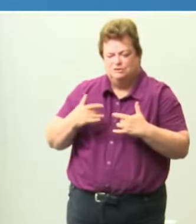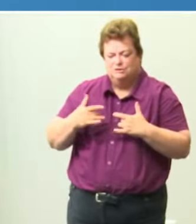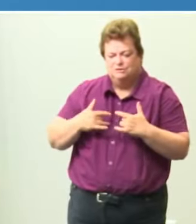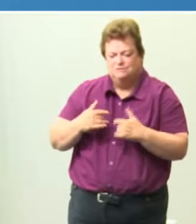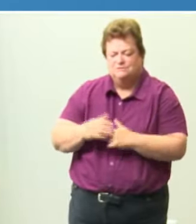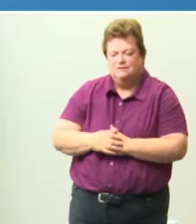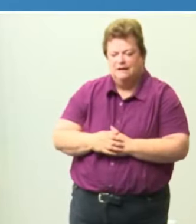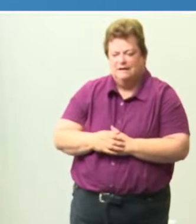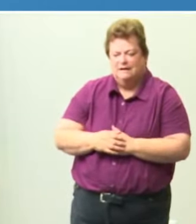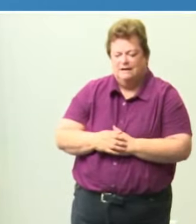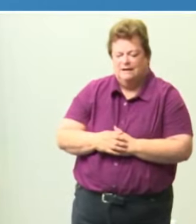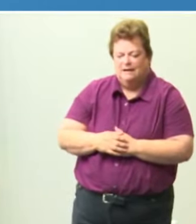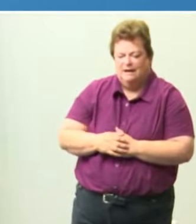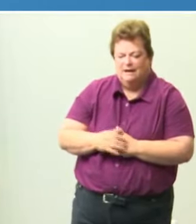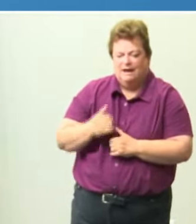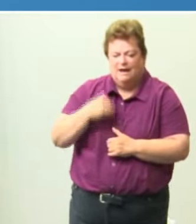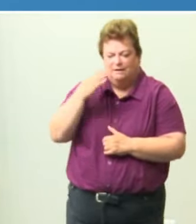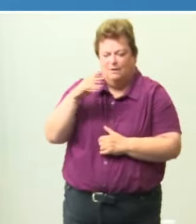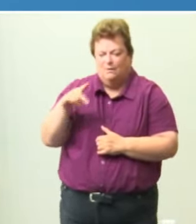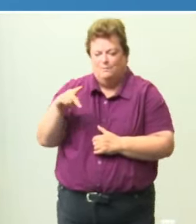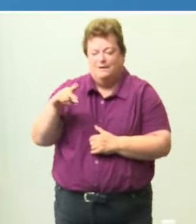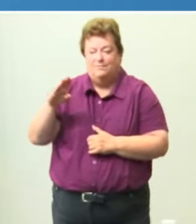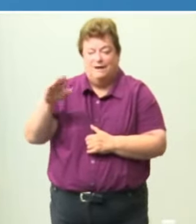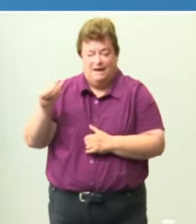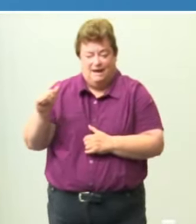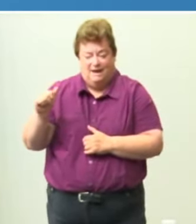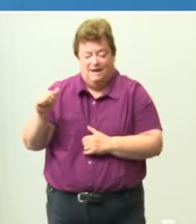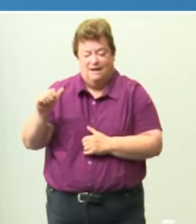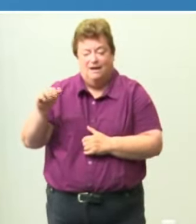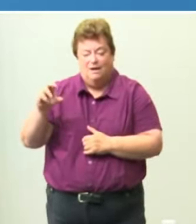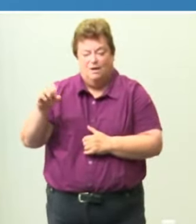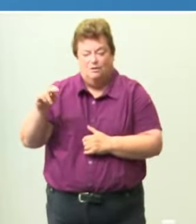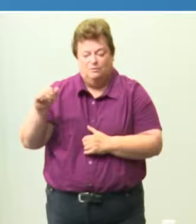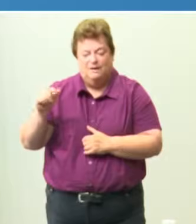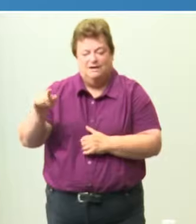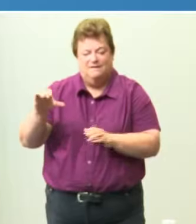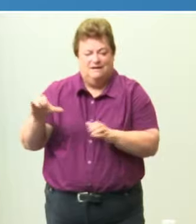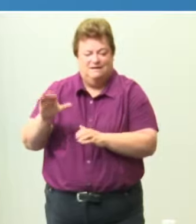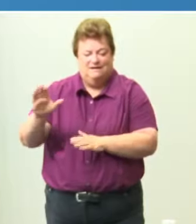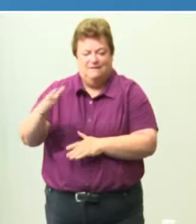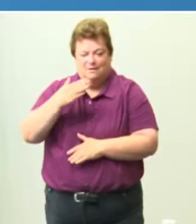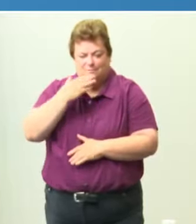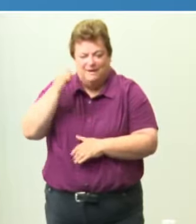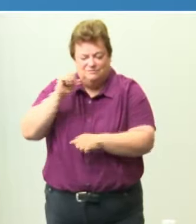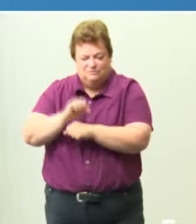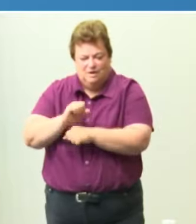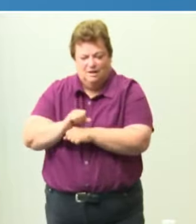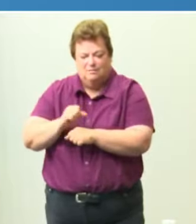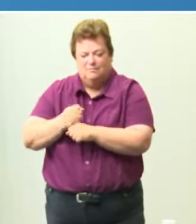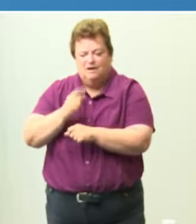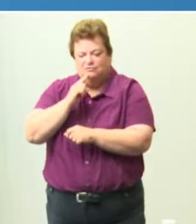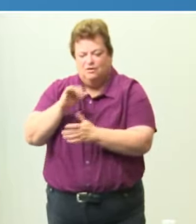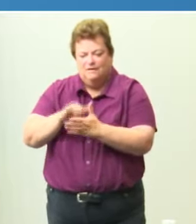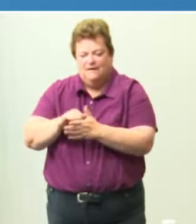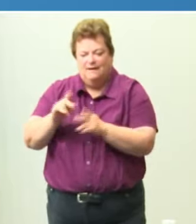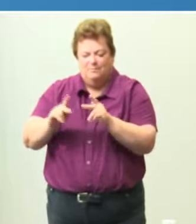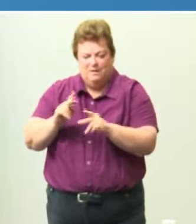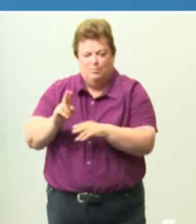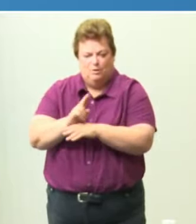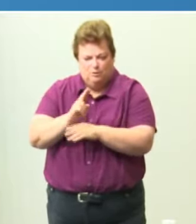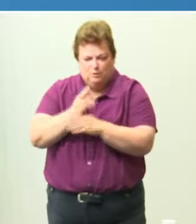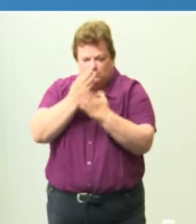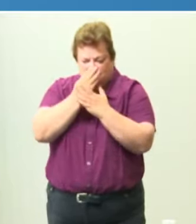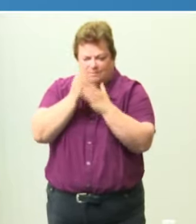I know at Pinnacle Bank Arena, they did their best job to make sure that people remained masked